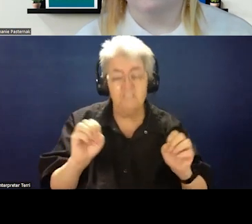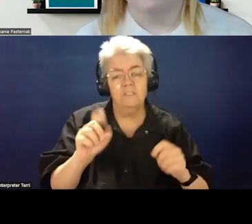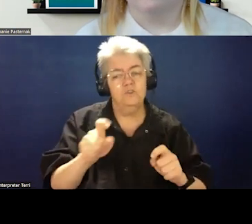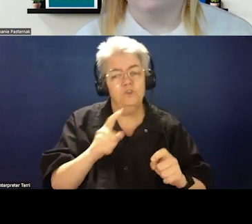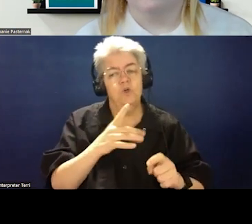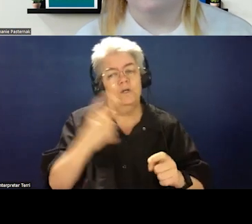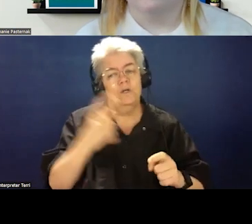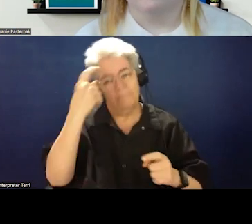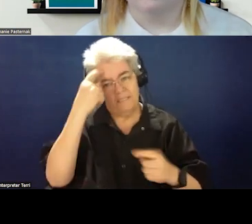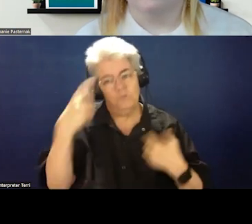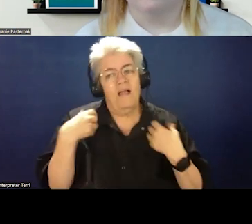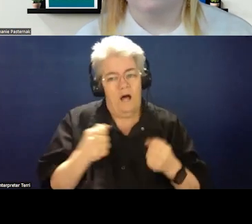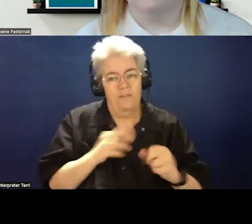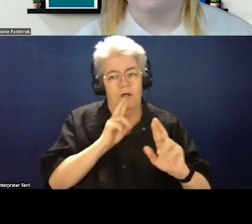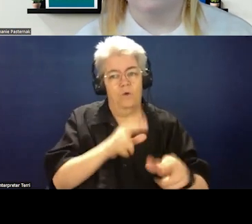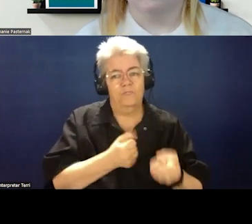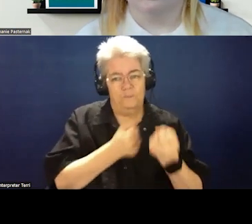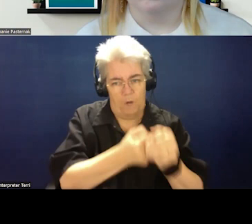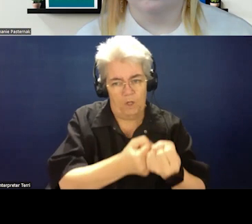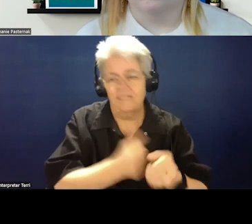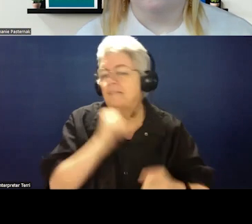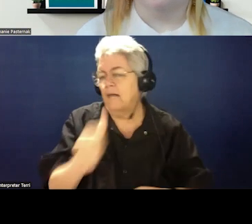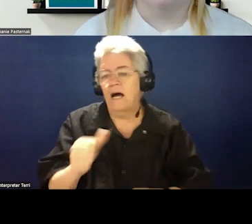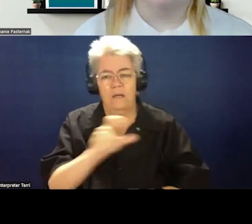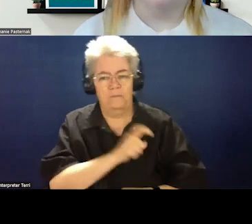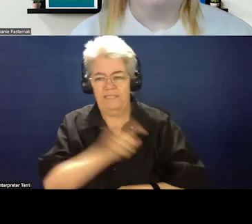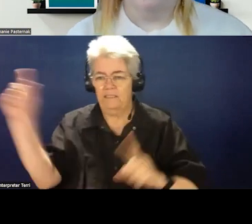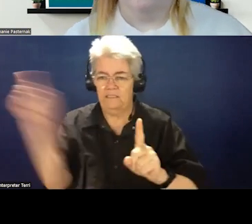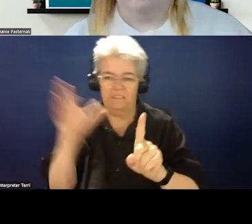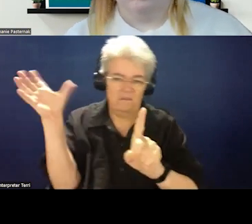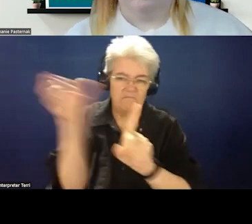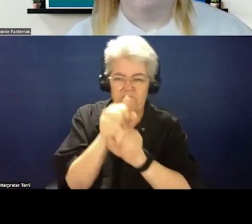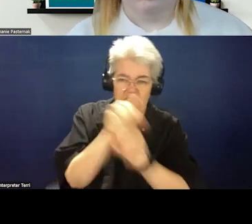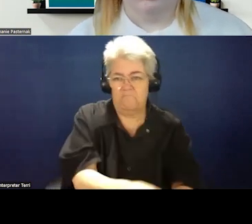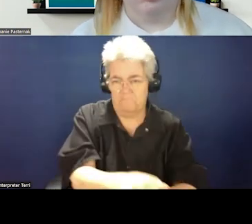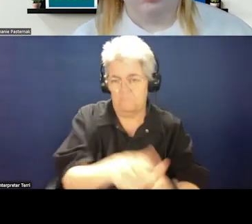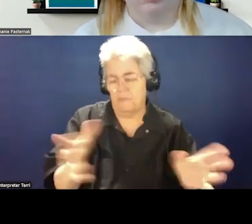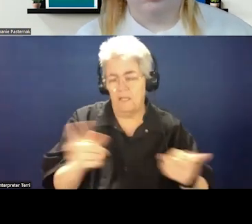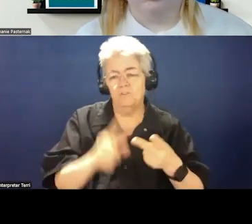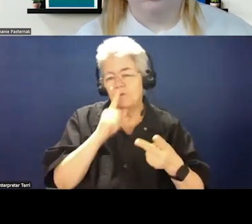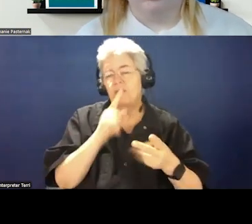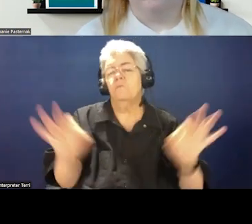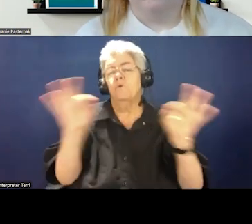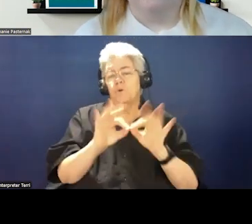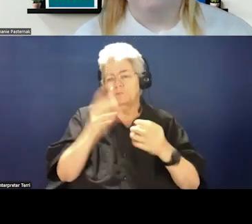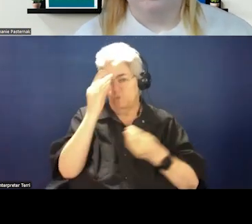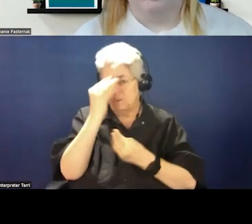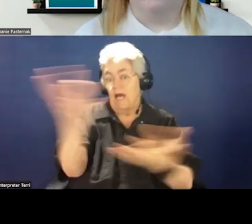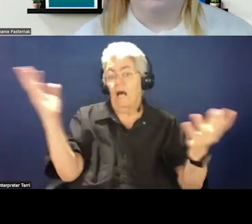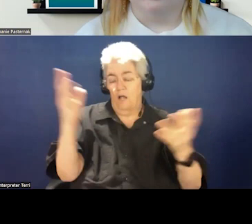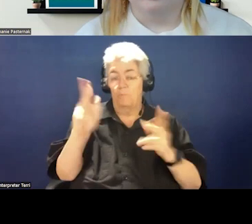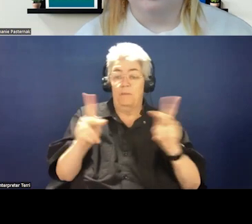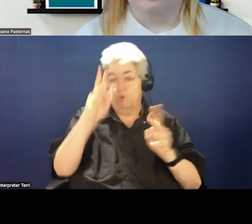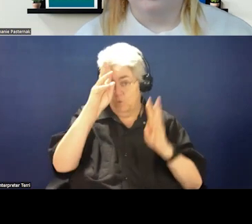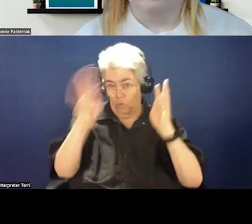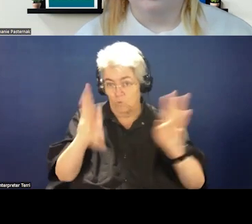health response, not a police response. And we think that's important for messaging to policymakers to continue to lean on developing the